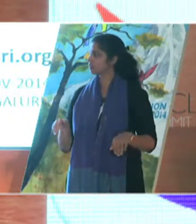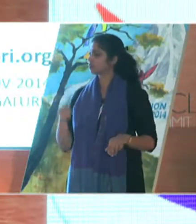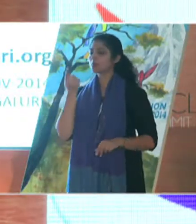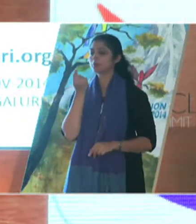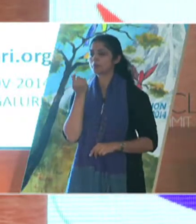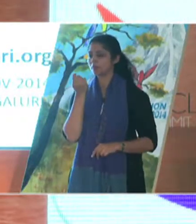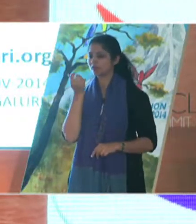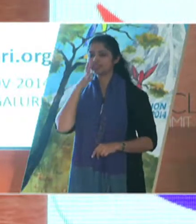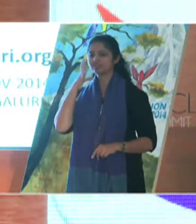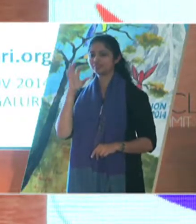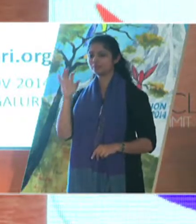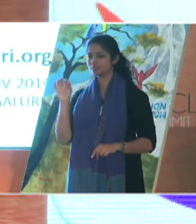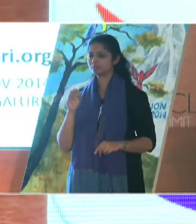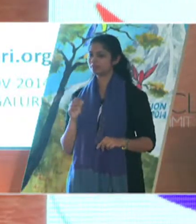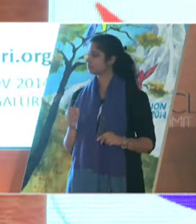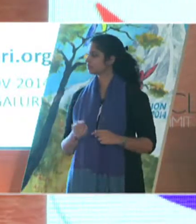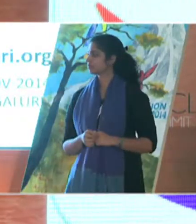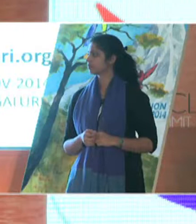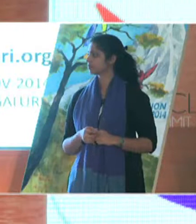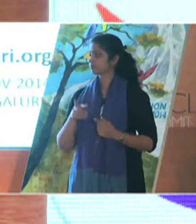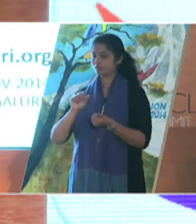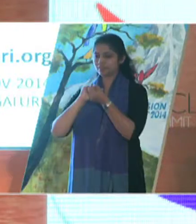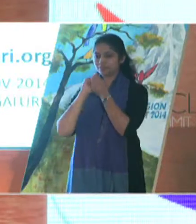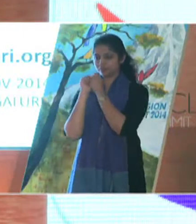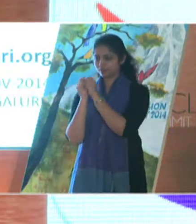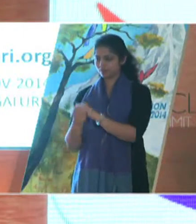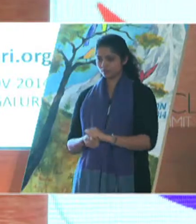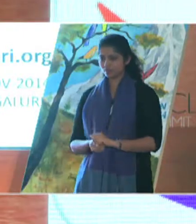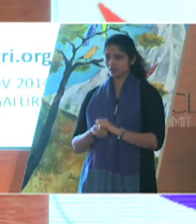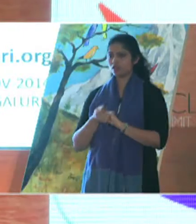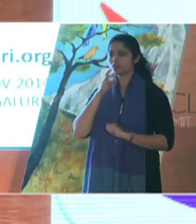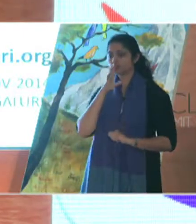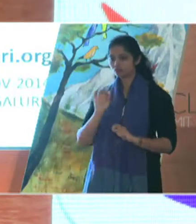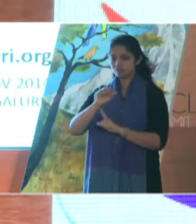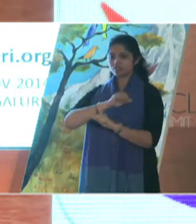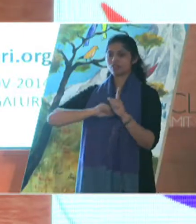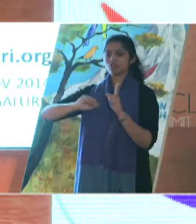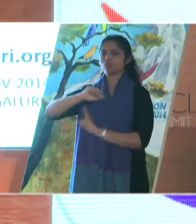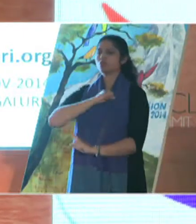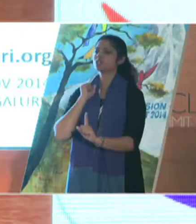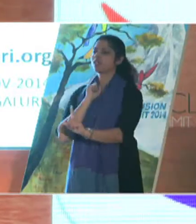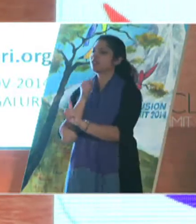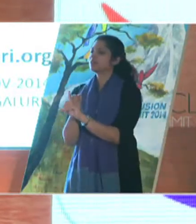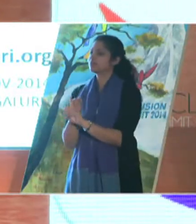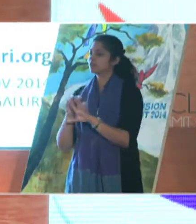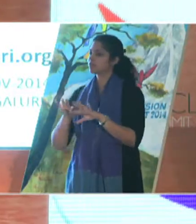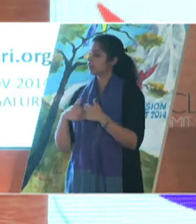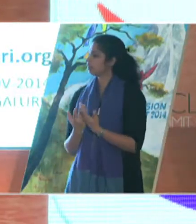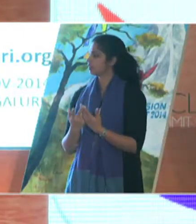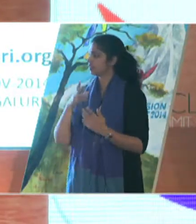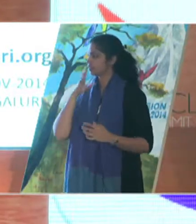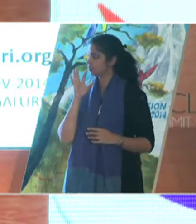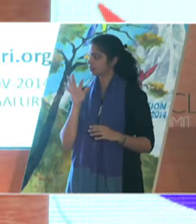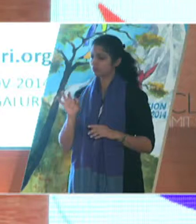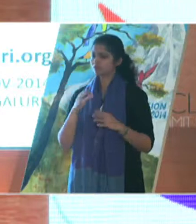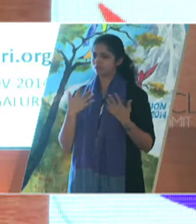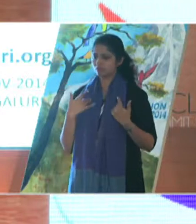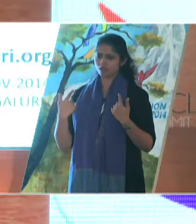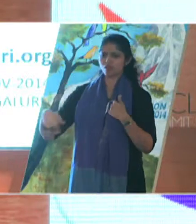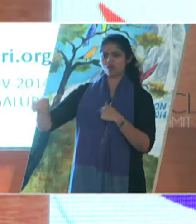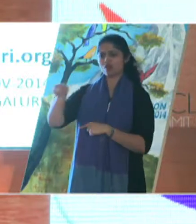the training they got at our place, they went back to Liberia and Sierra Leone to start training ex-child